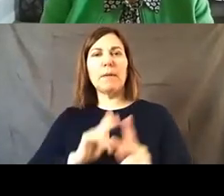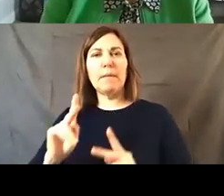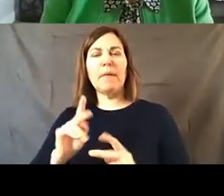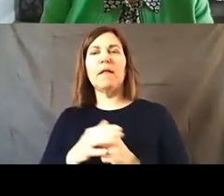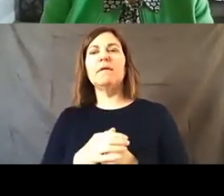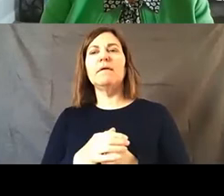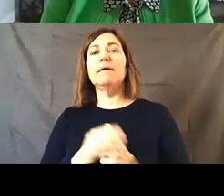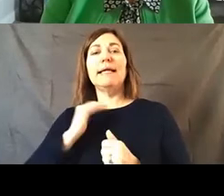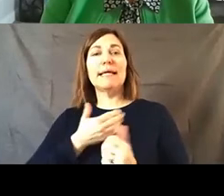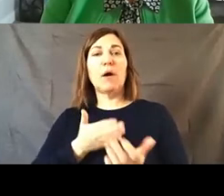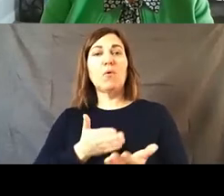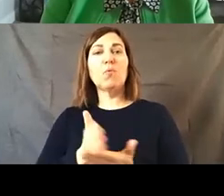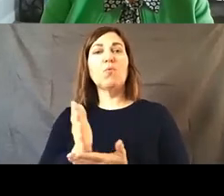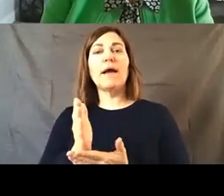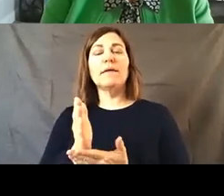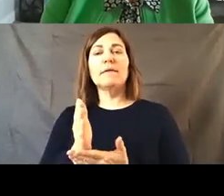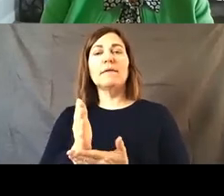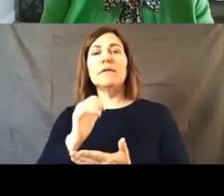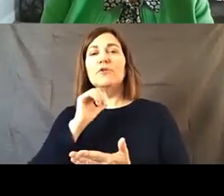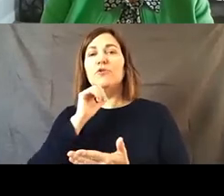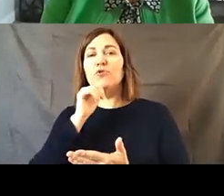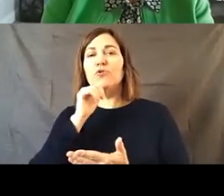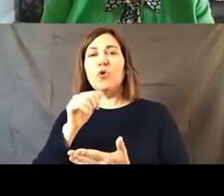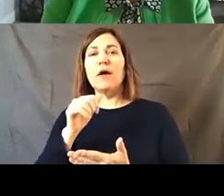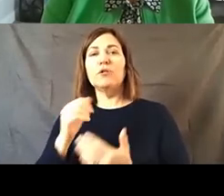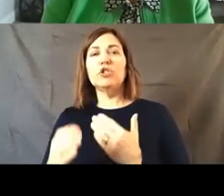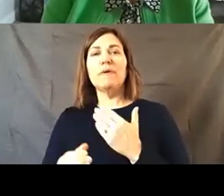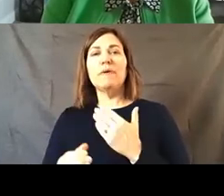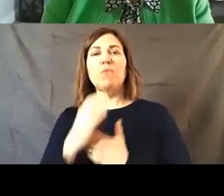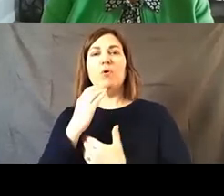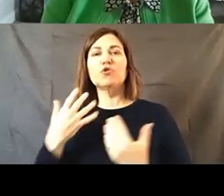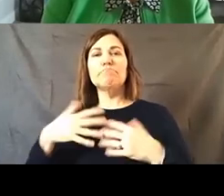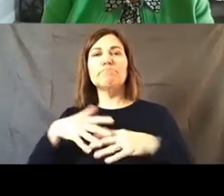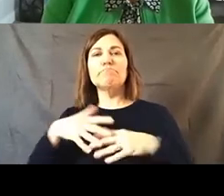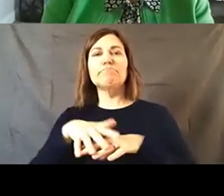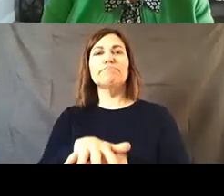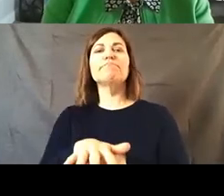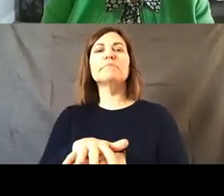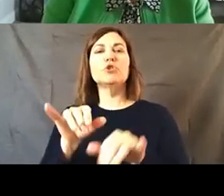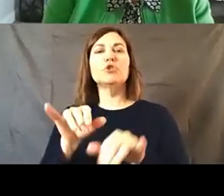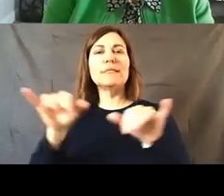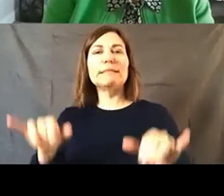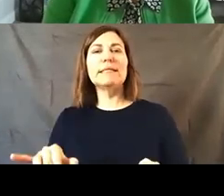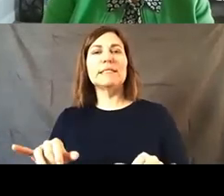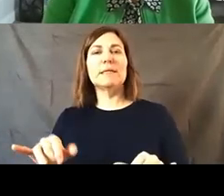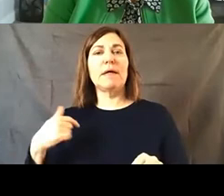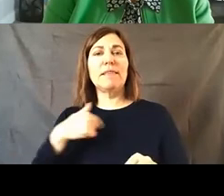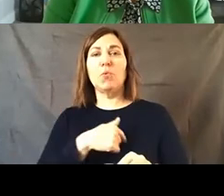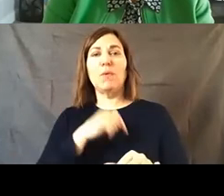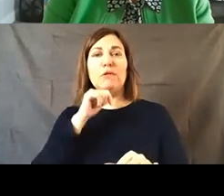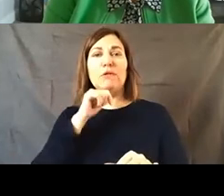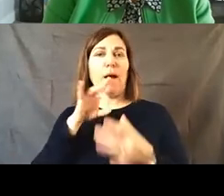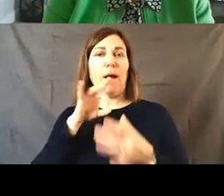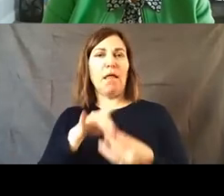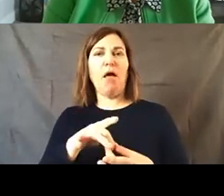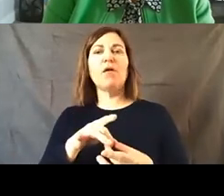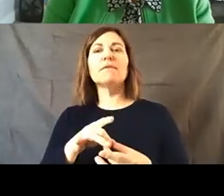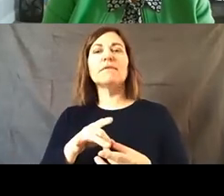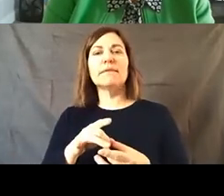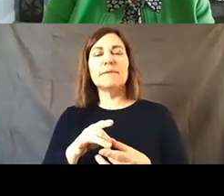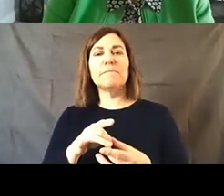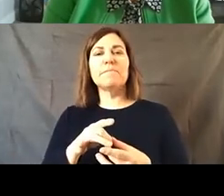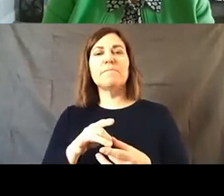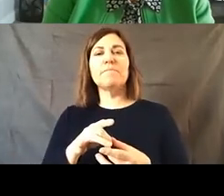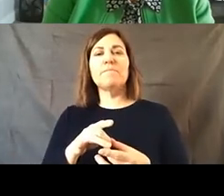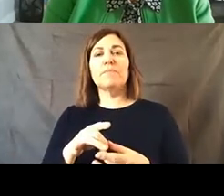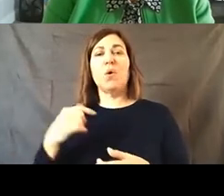our right to not to be forcibly assimilated into a system that we do not belong. We are